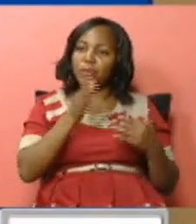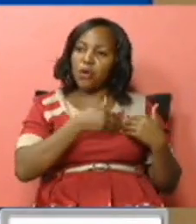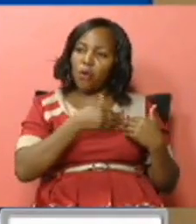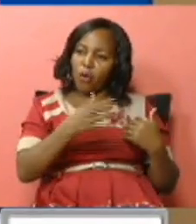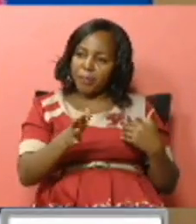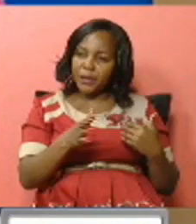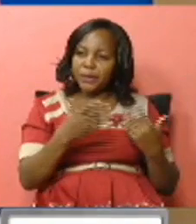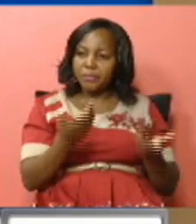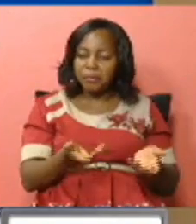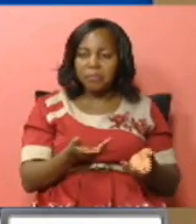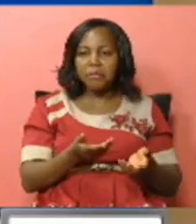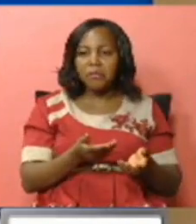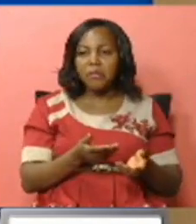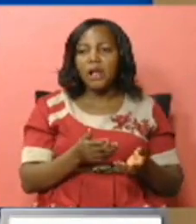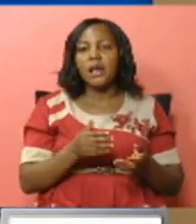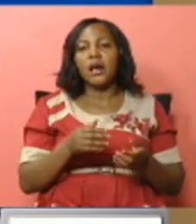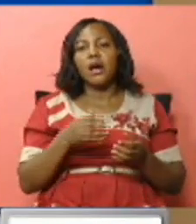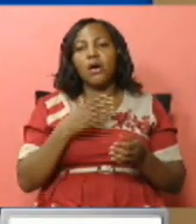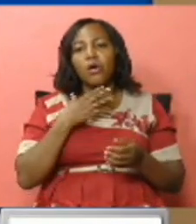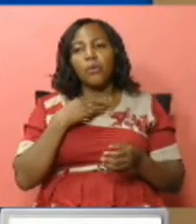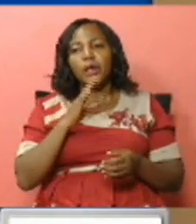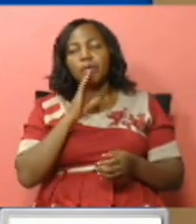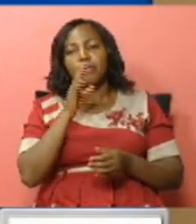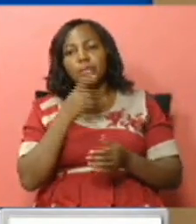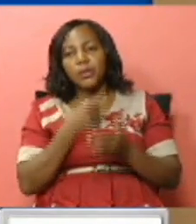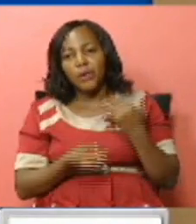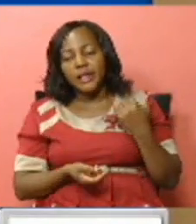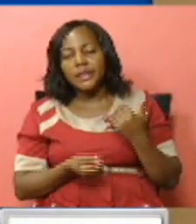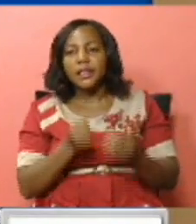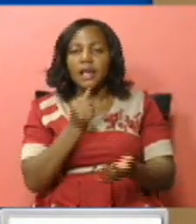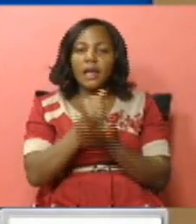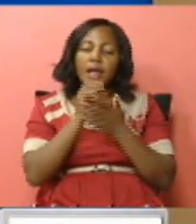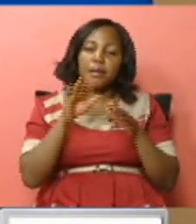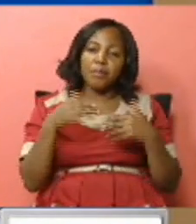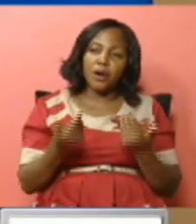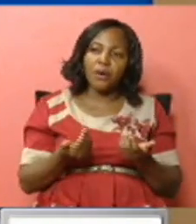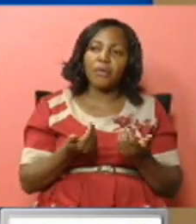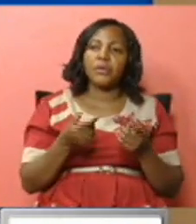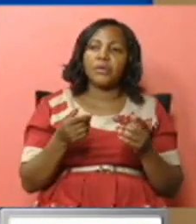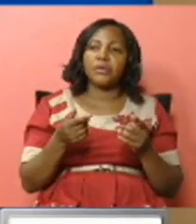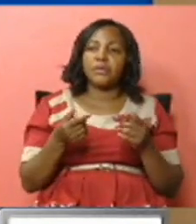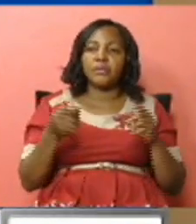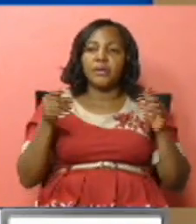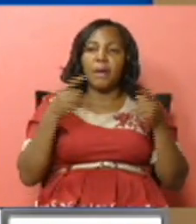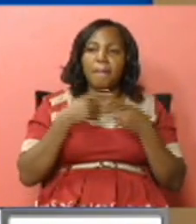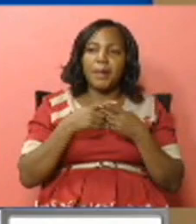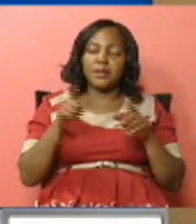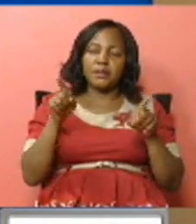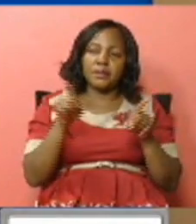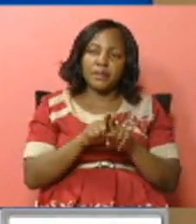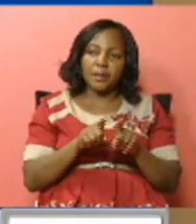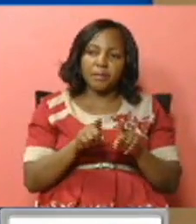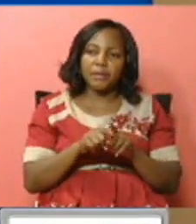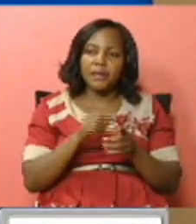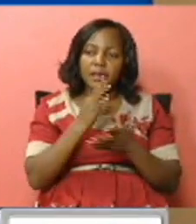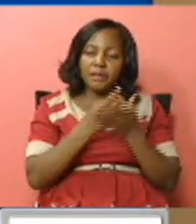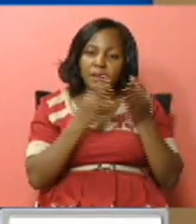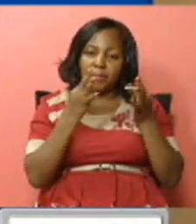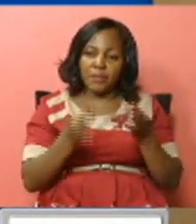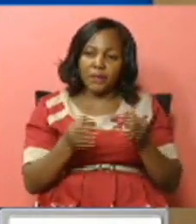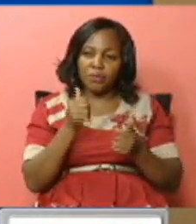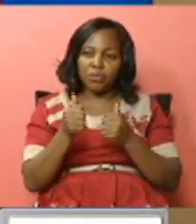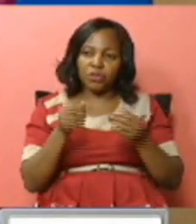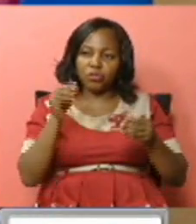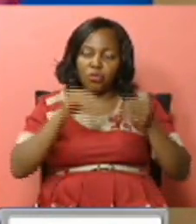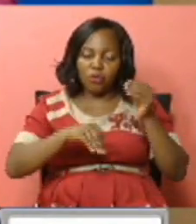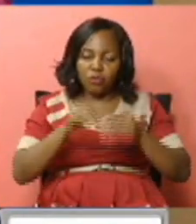them what they would like to get, how they would like to be helped. So that's how we've been really trying to help. But also with something that contributes